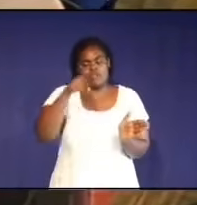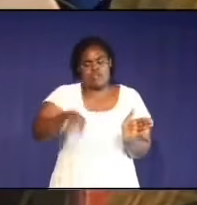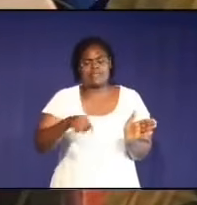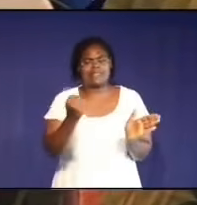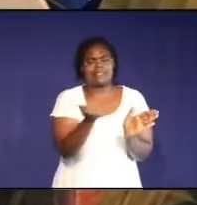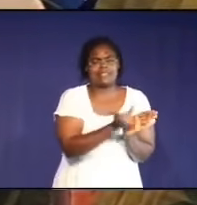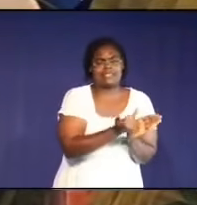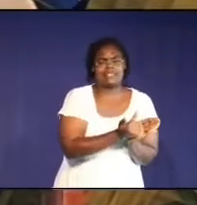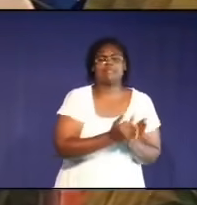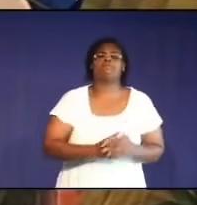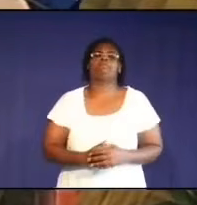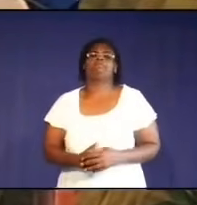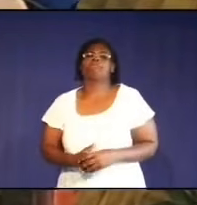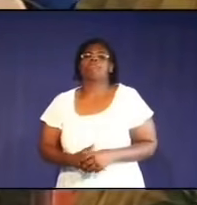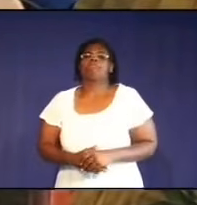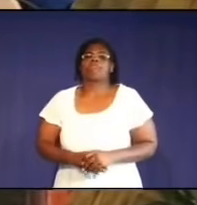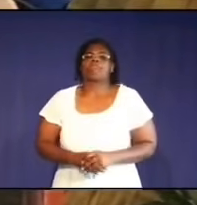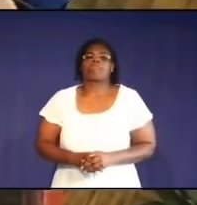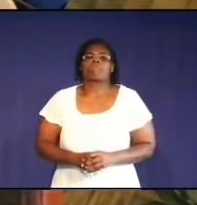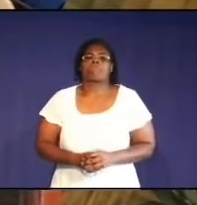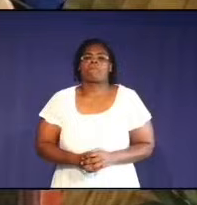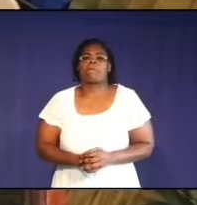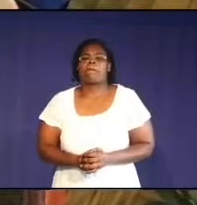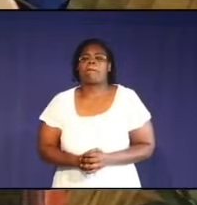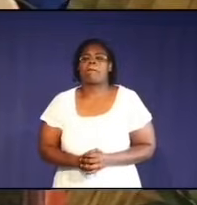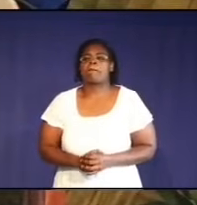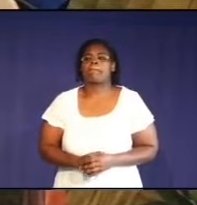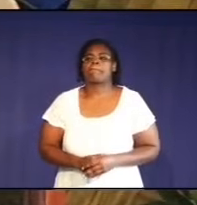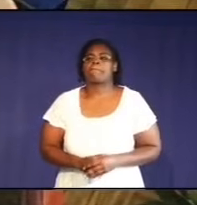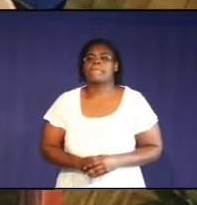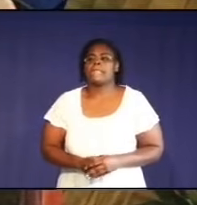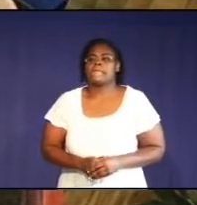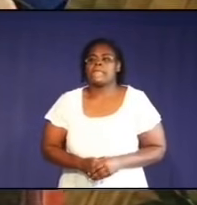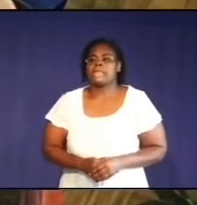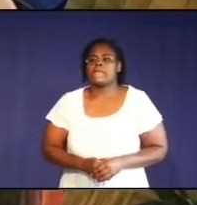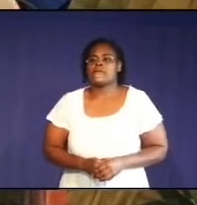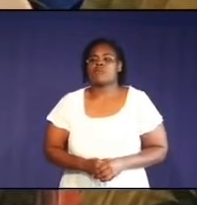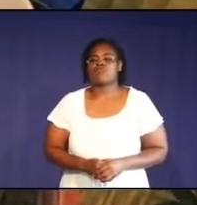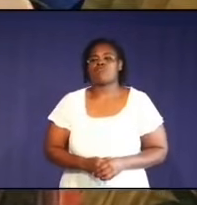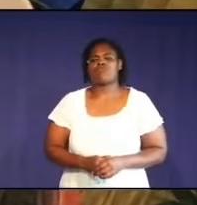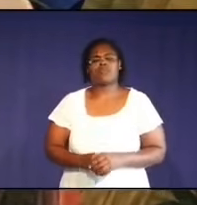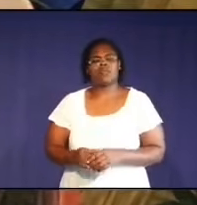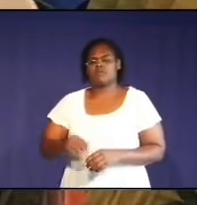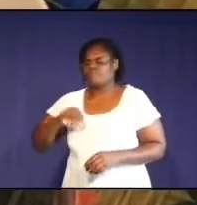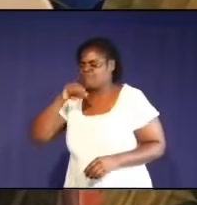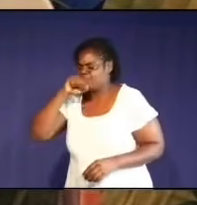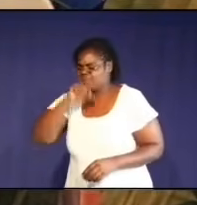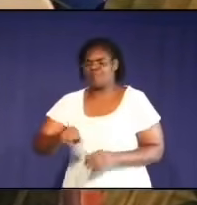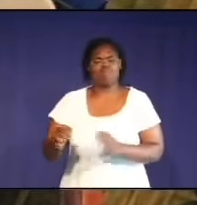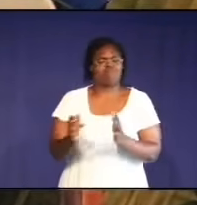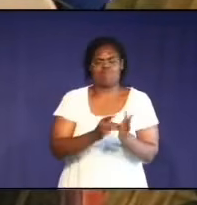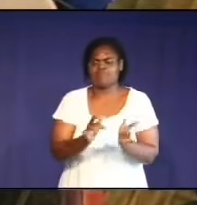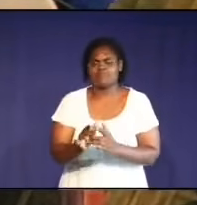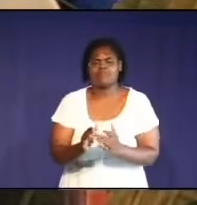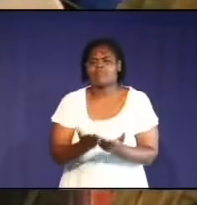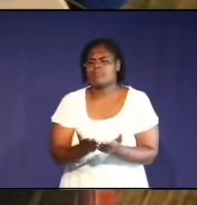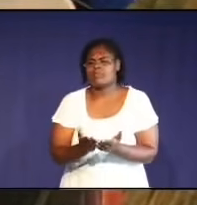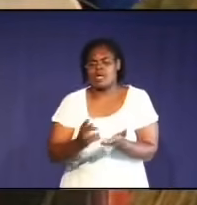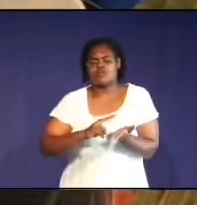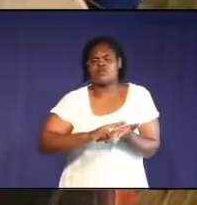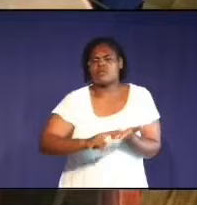the Lord knows his own. I love the Bible. The text says,